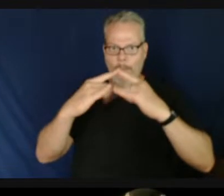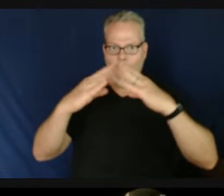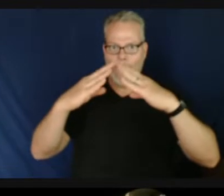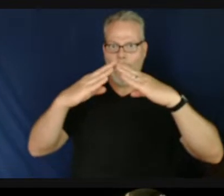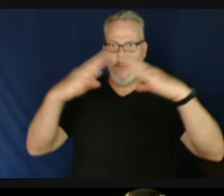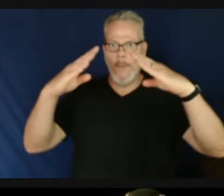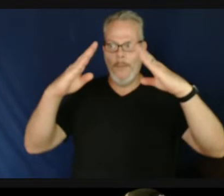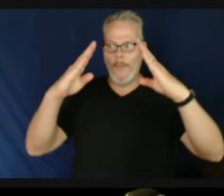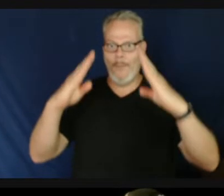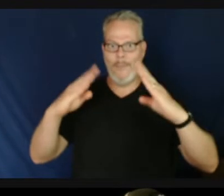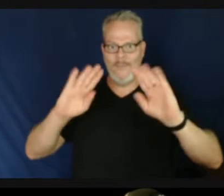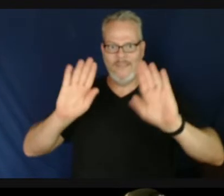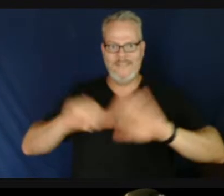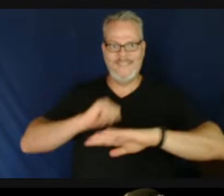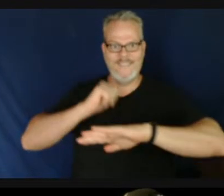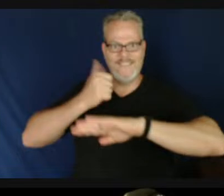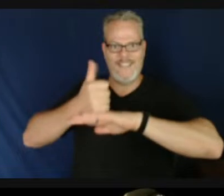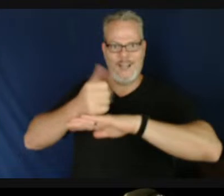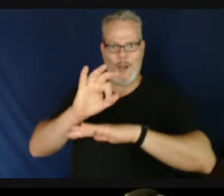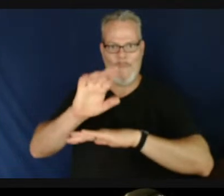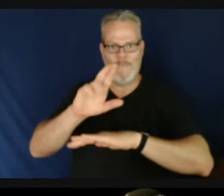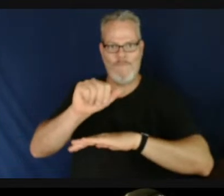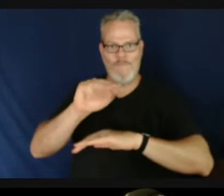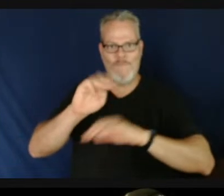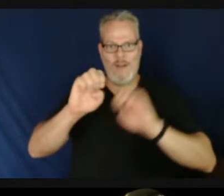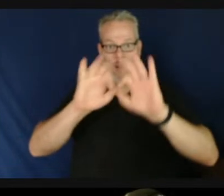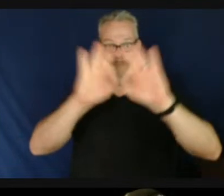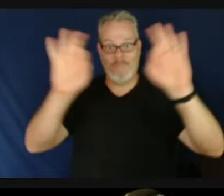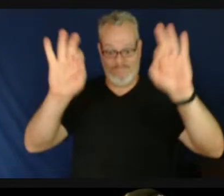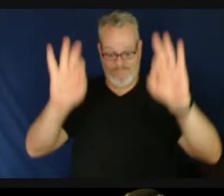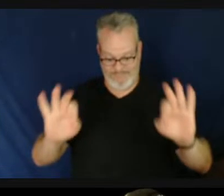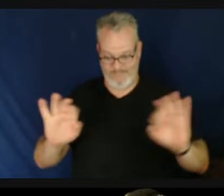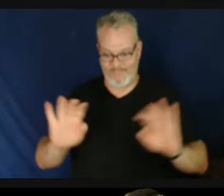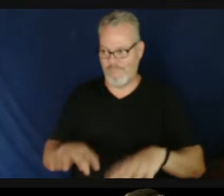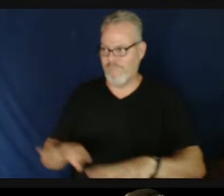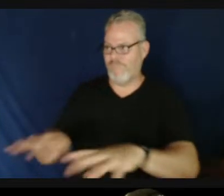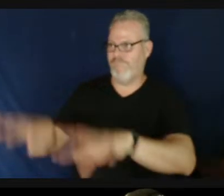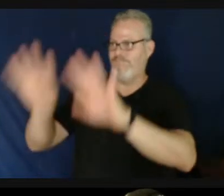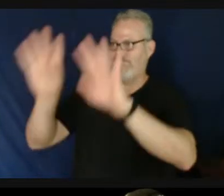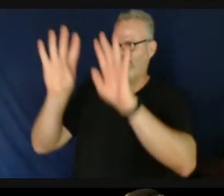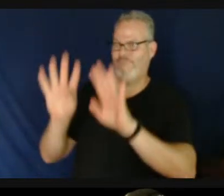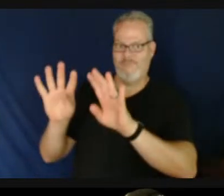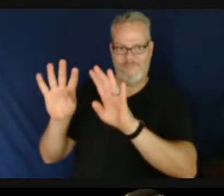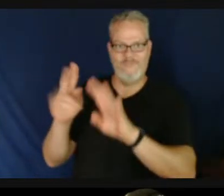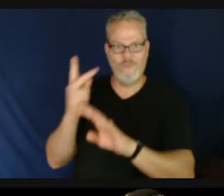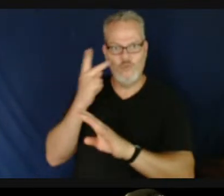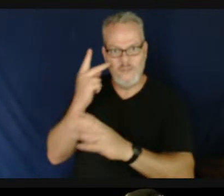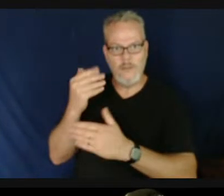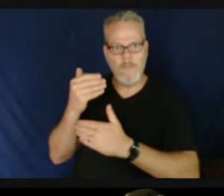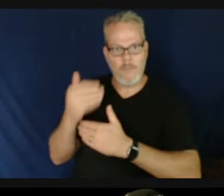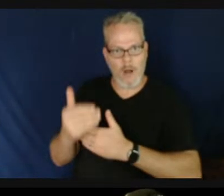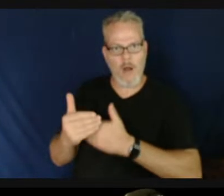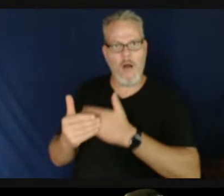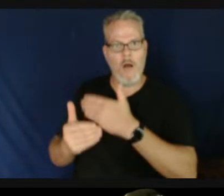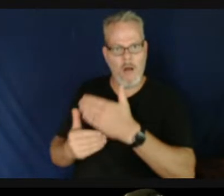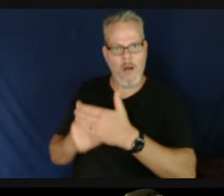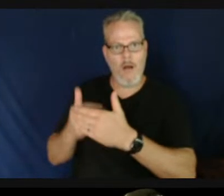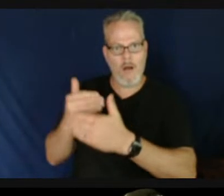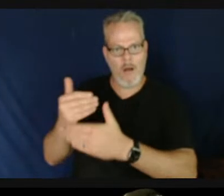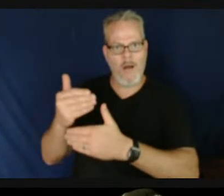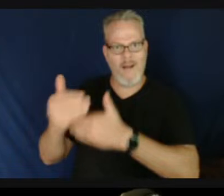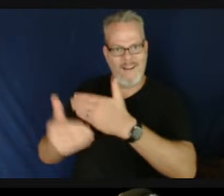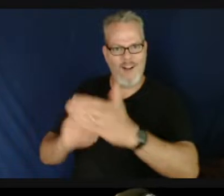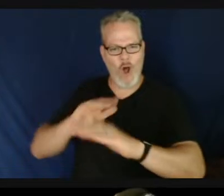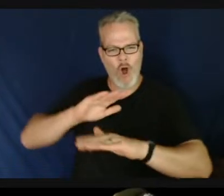making progress. This is a big project up there, and it's halted all the programs inside the